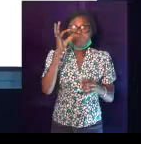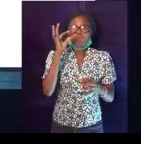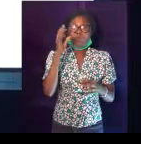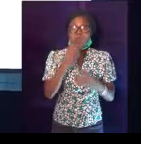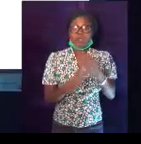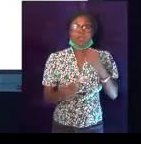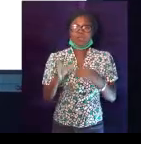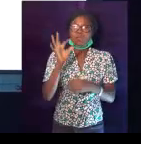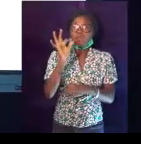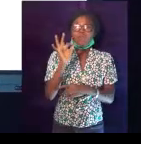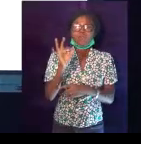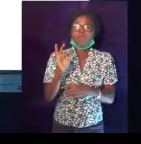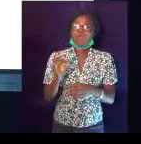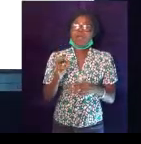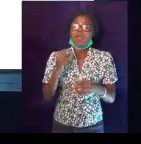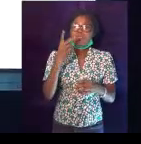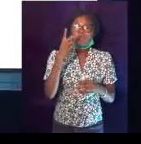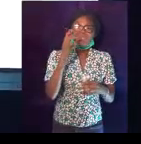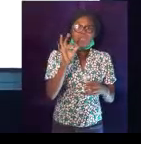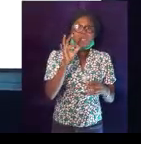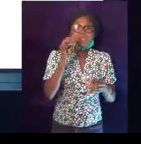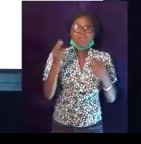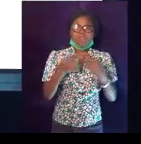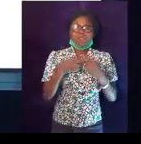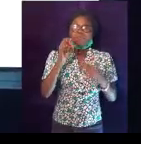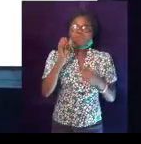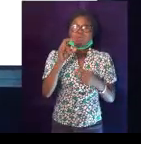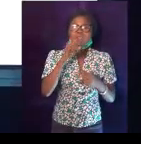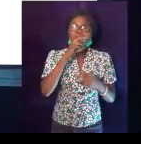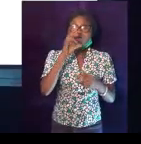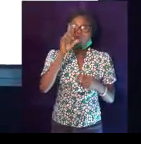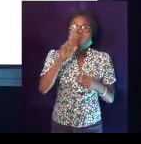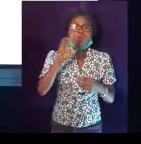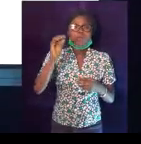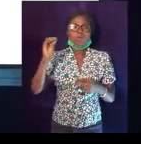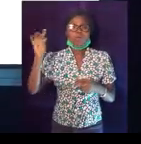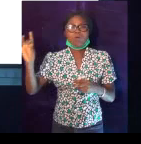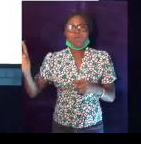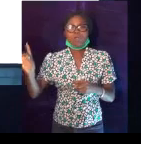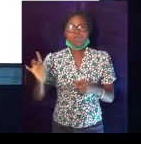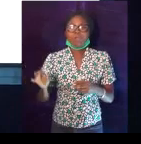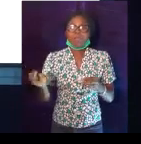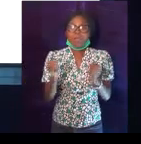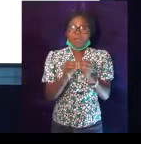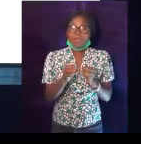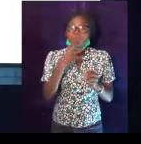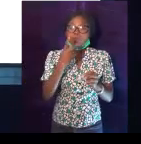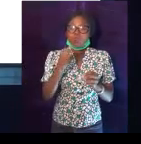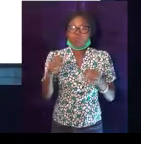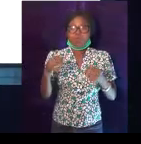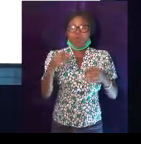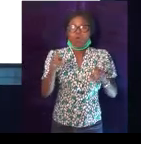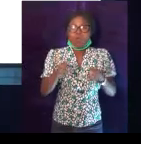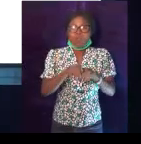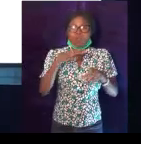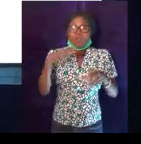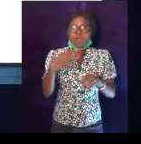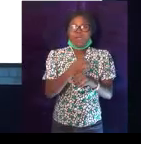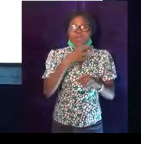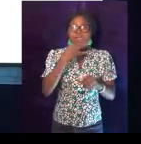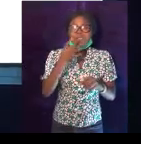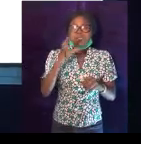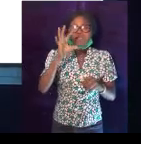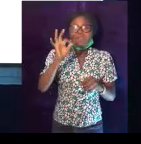a multiple of 9. For example, 9 times 12 is 108, and the digits are 108. Add them together, you get